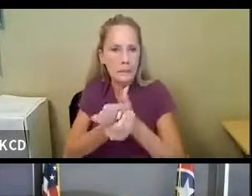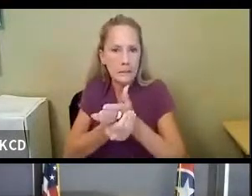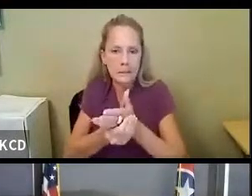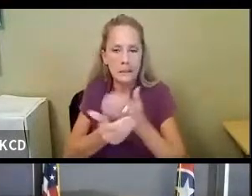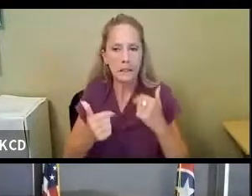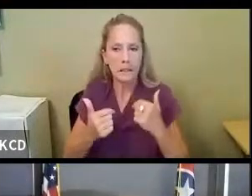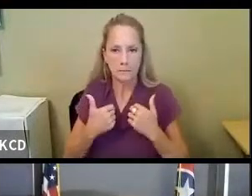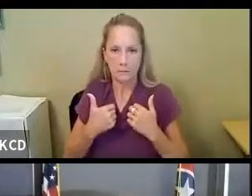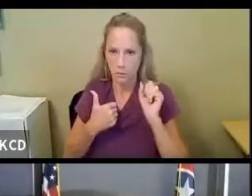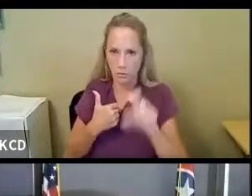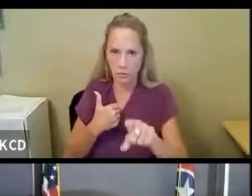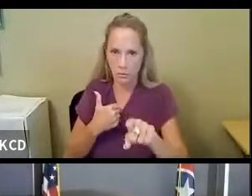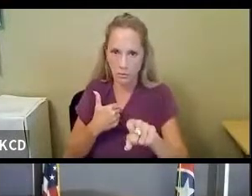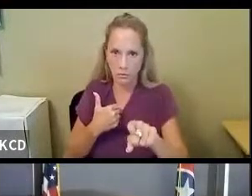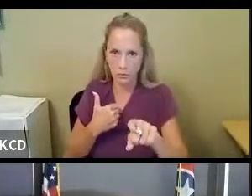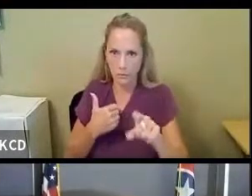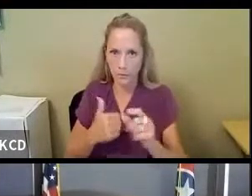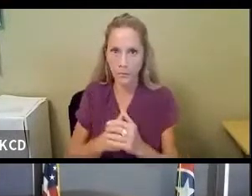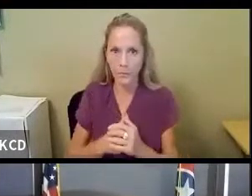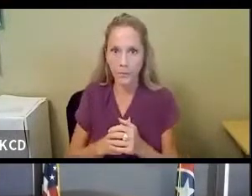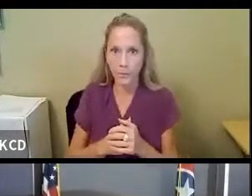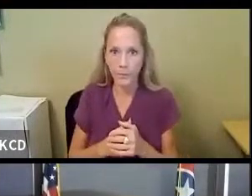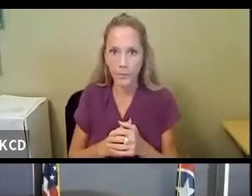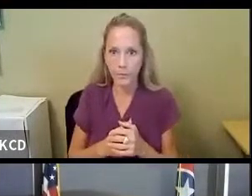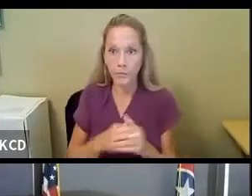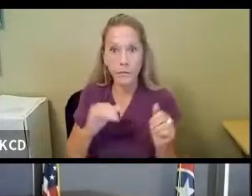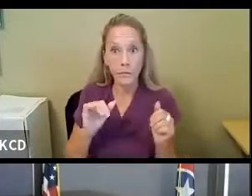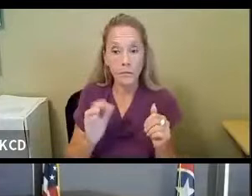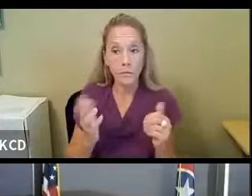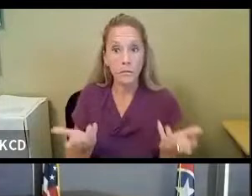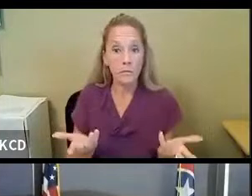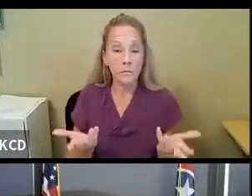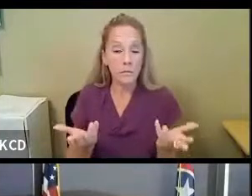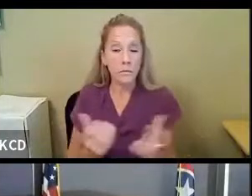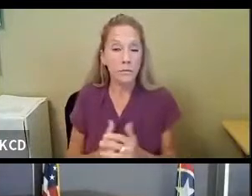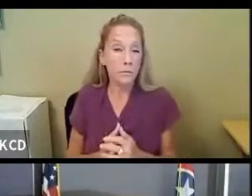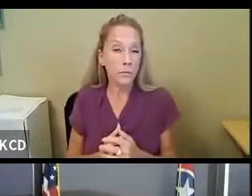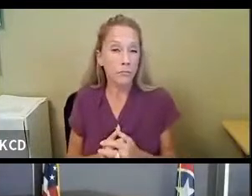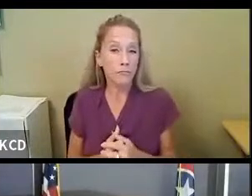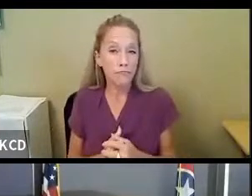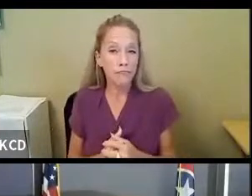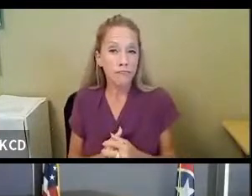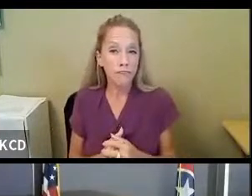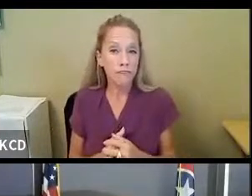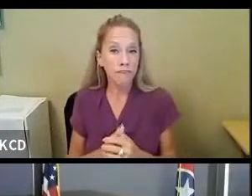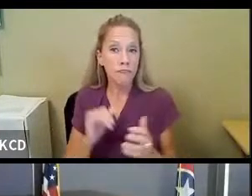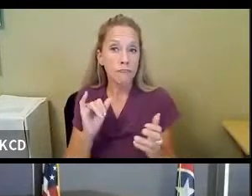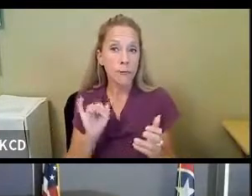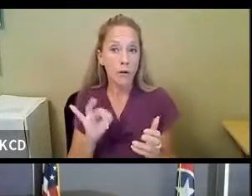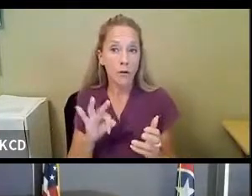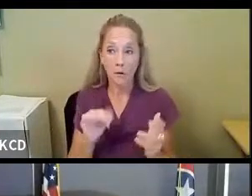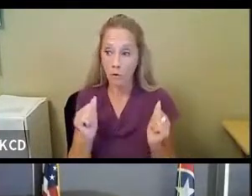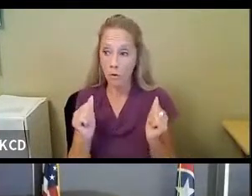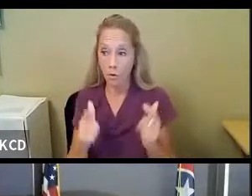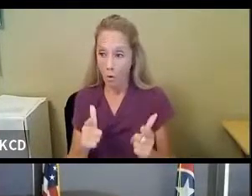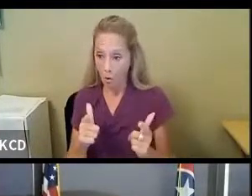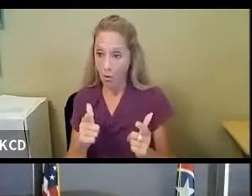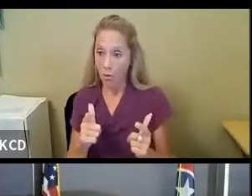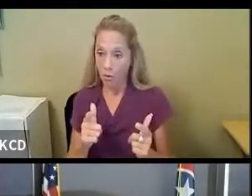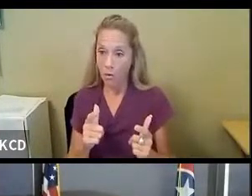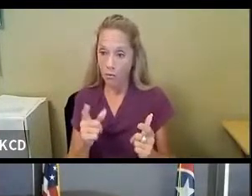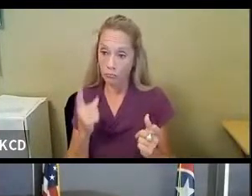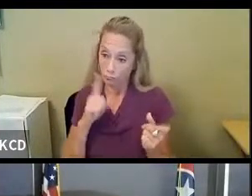So I think if everyone kind of agrees common sense wise that what we saw